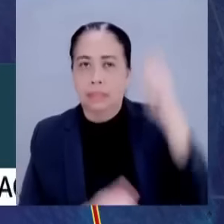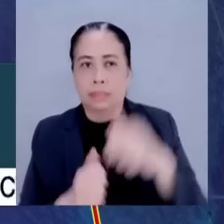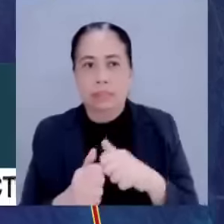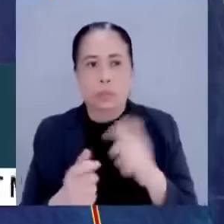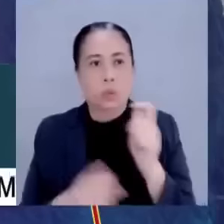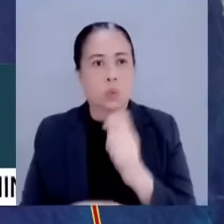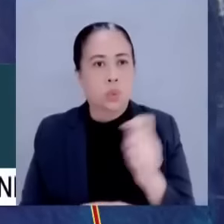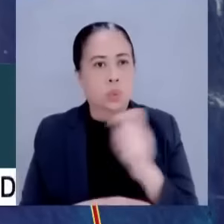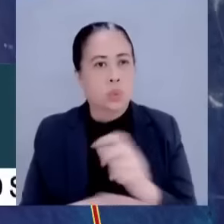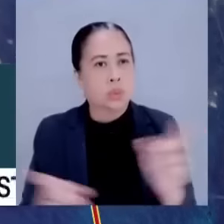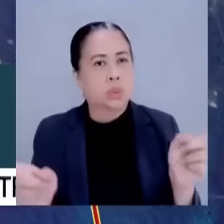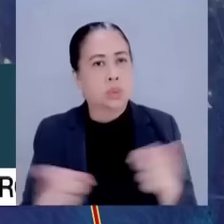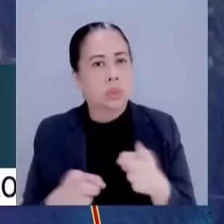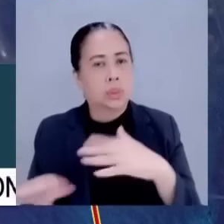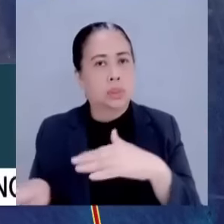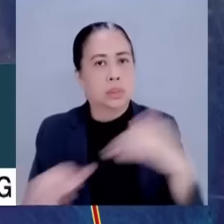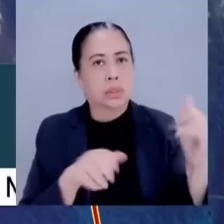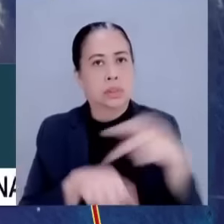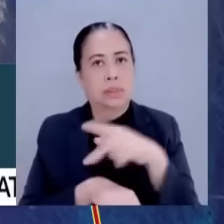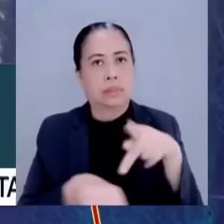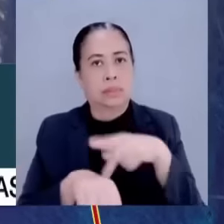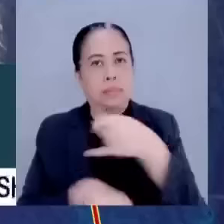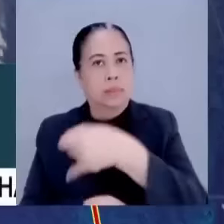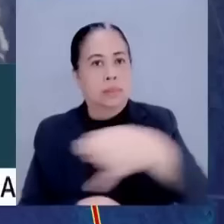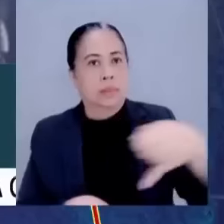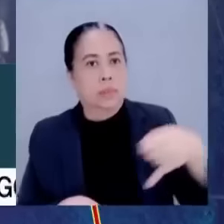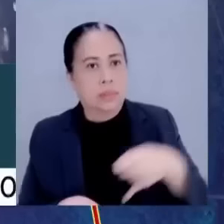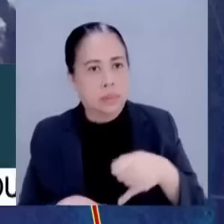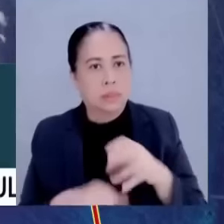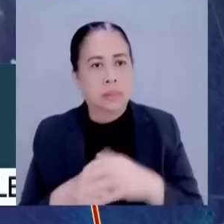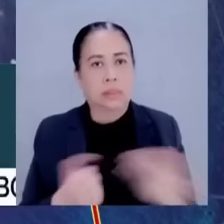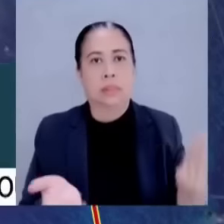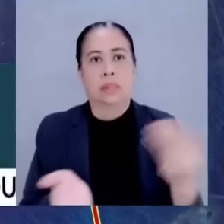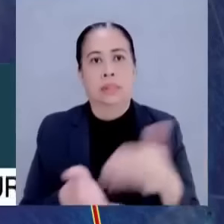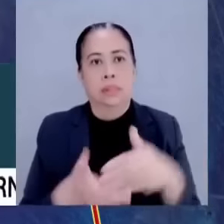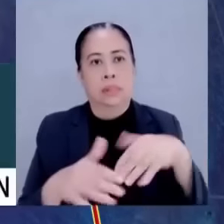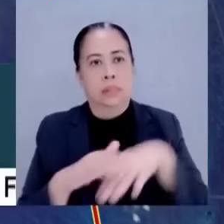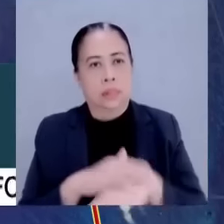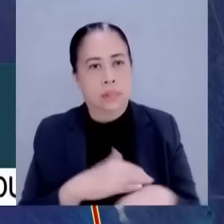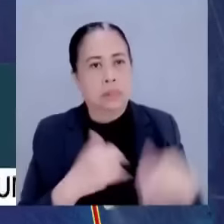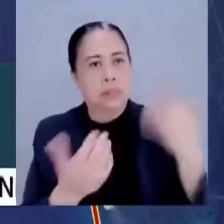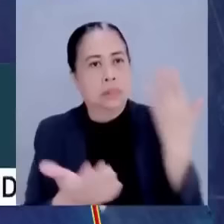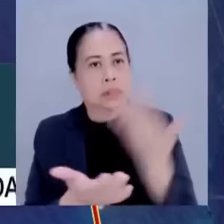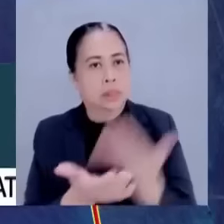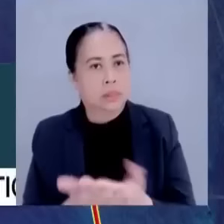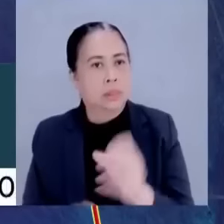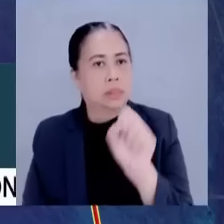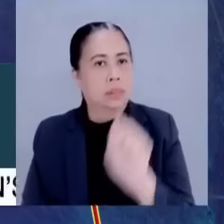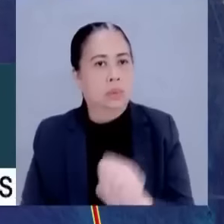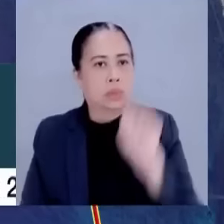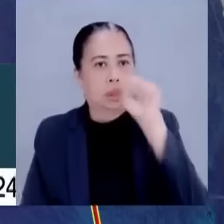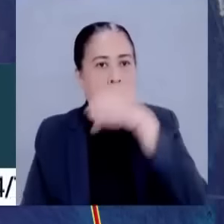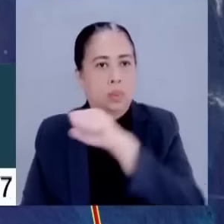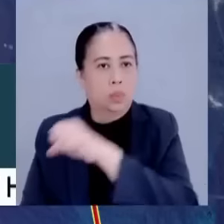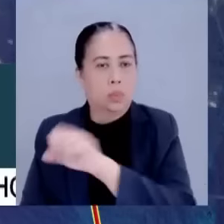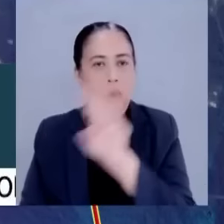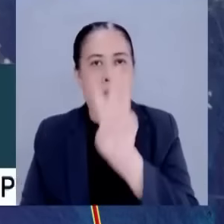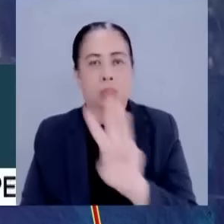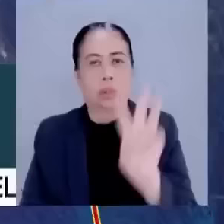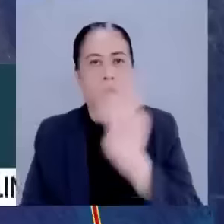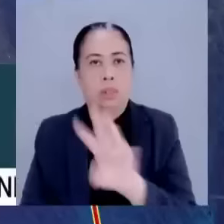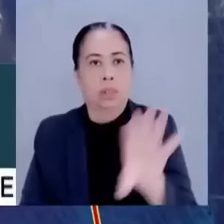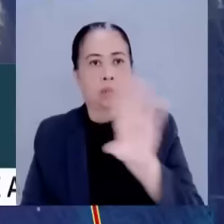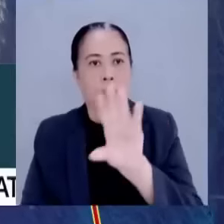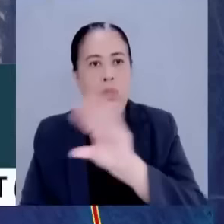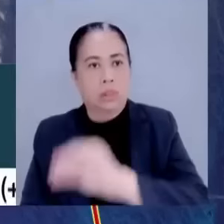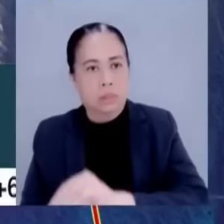and briefly exit the Philippine area of responsibility, re-enter and make landfall over southern Taiwan Wednesday afternoon or evening,